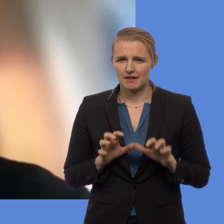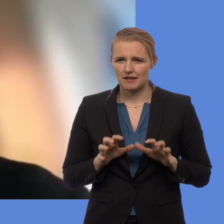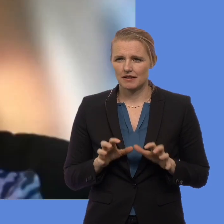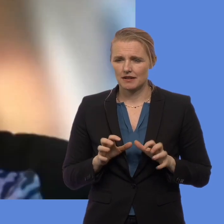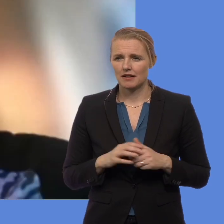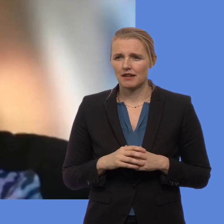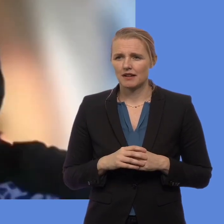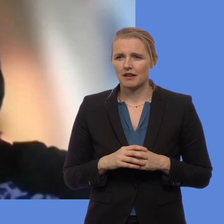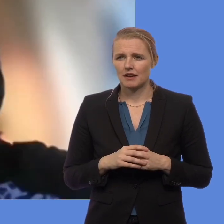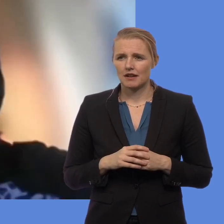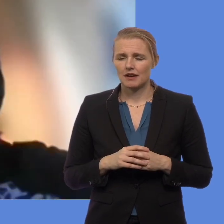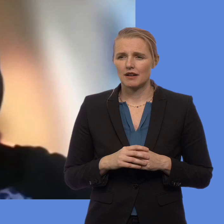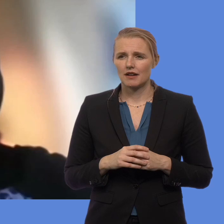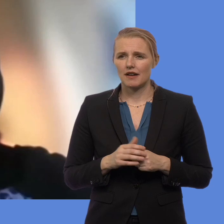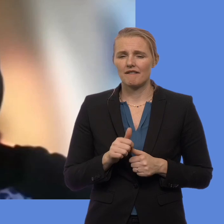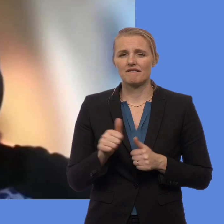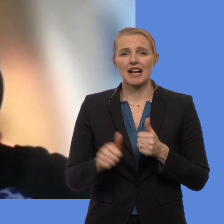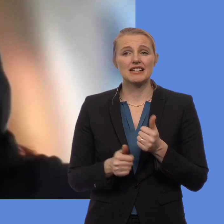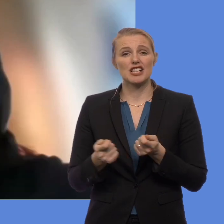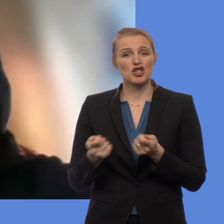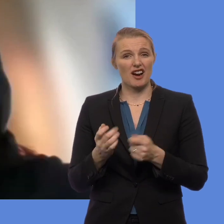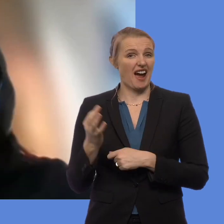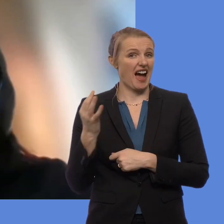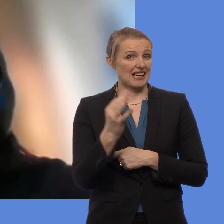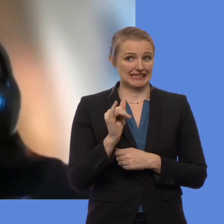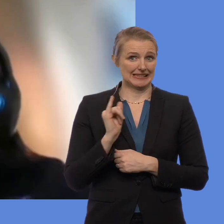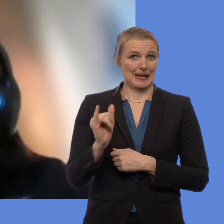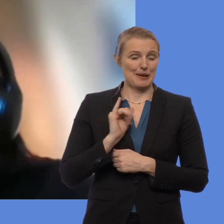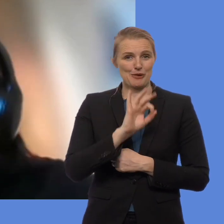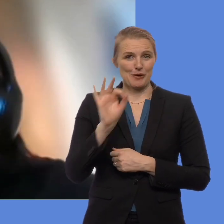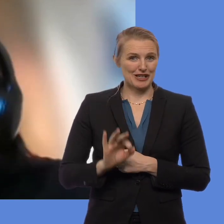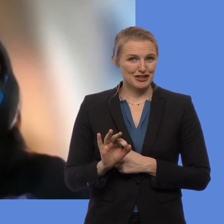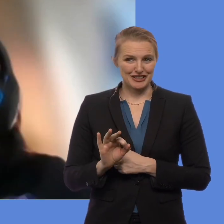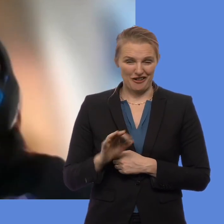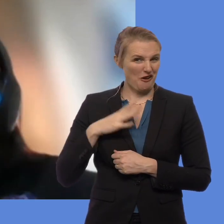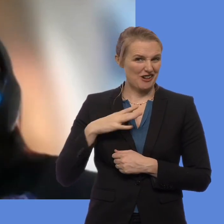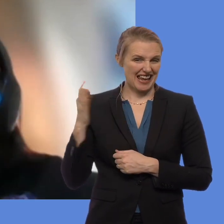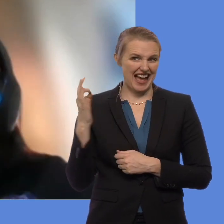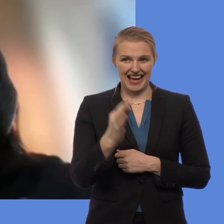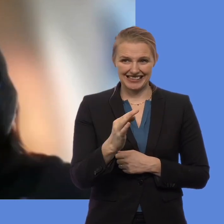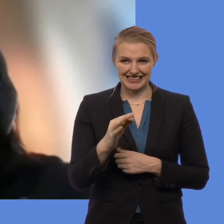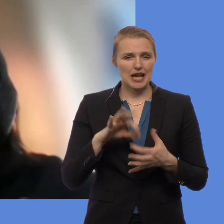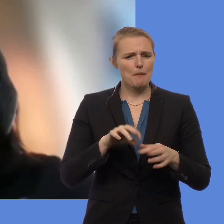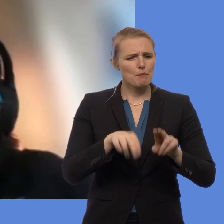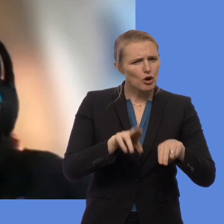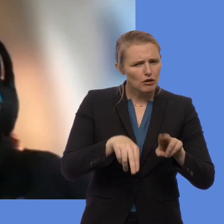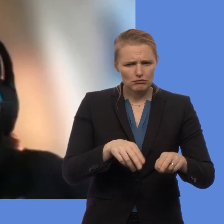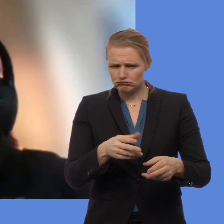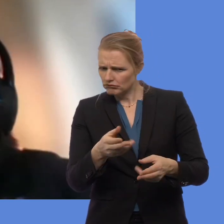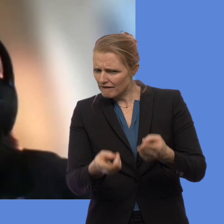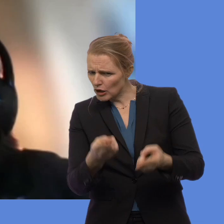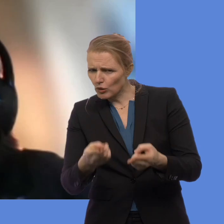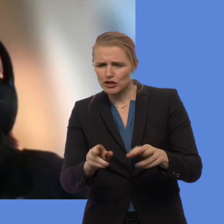Great. The Vice Chair actually asked the main crux of my question, which was around the monitoring and evaluation of the